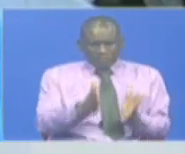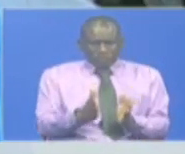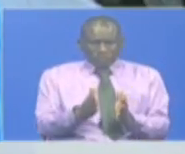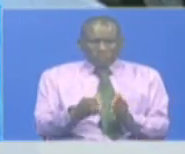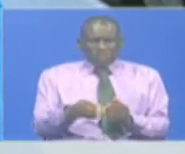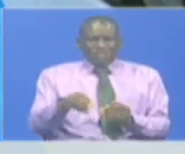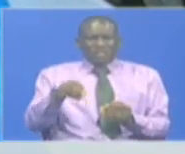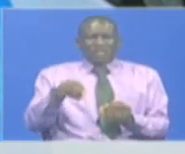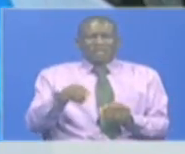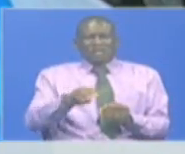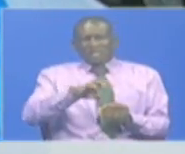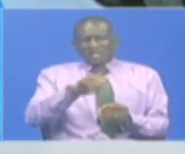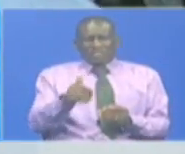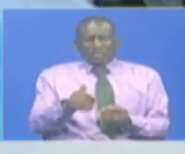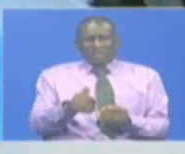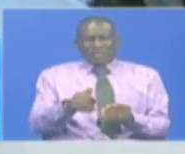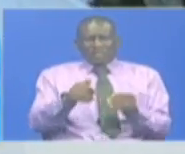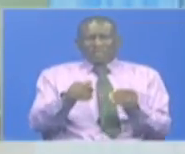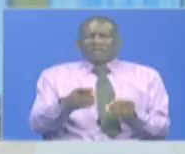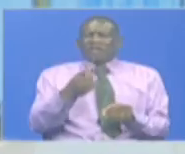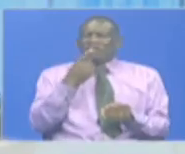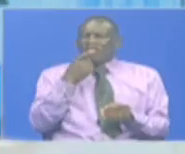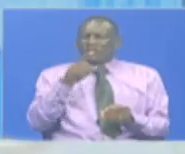the other red zone isolation.